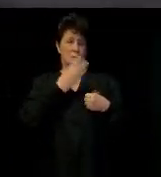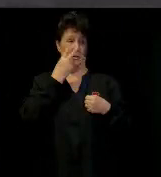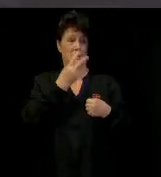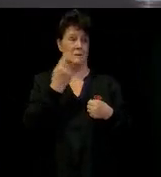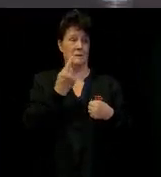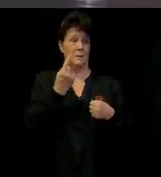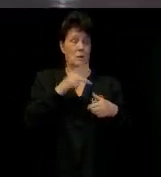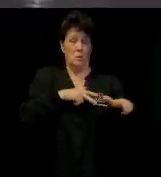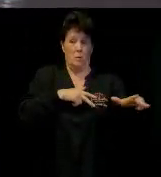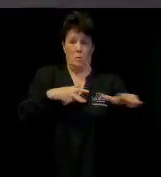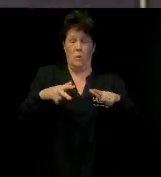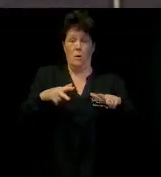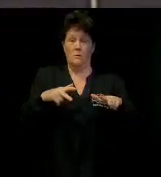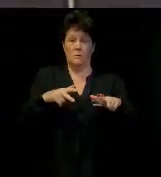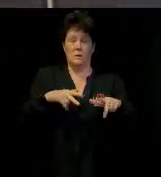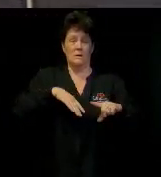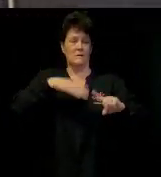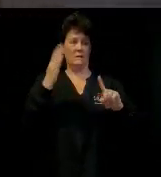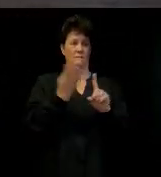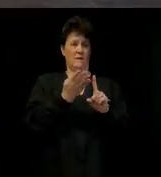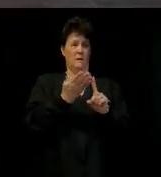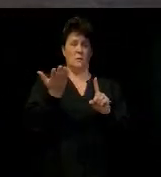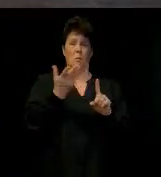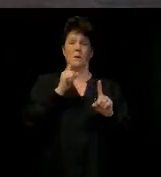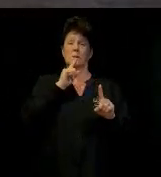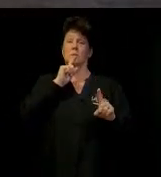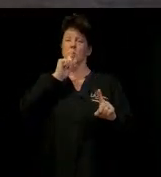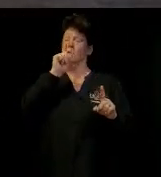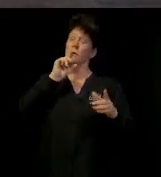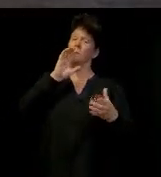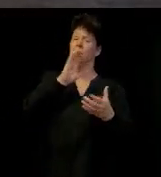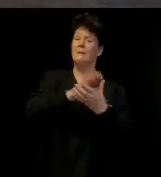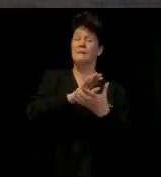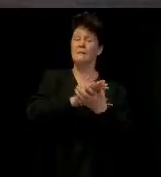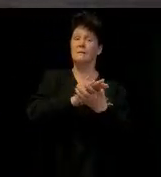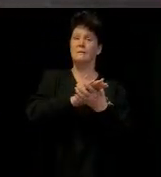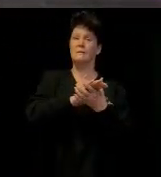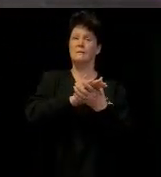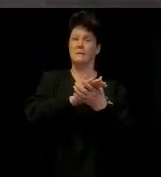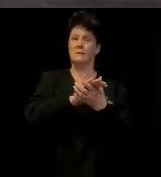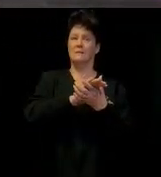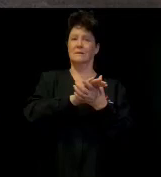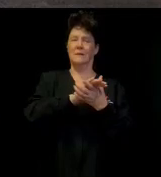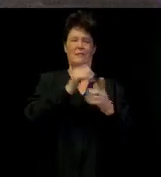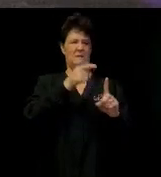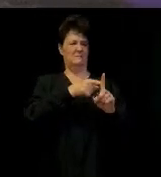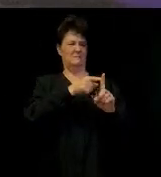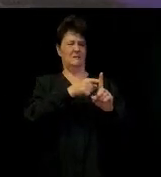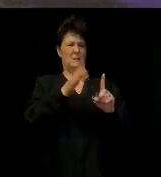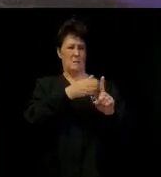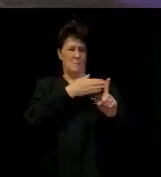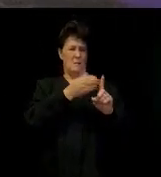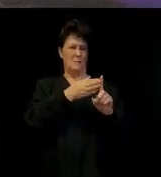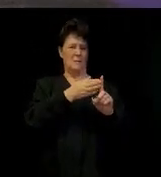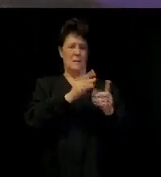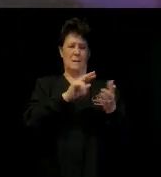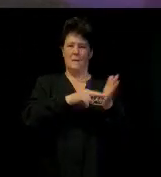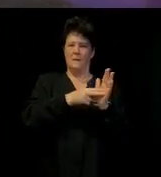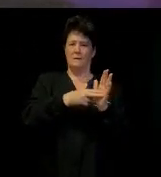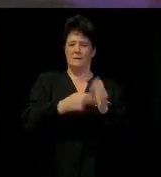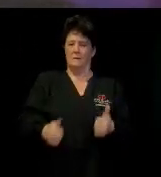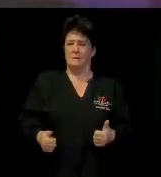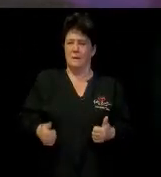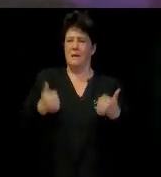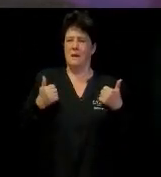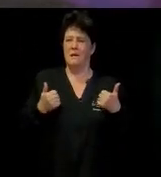walk and they're convinced about what they believe in. That they're persuaded because that word has what? Come alive, that it's become written in